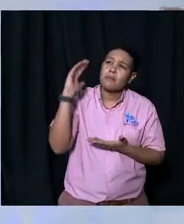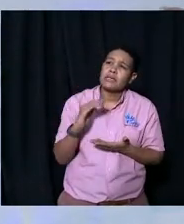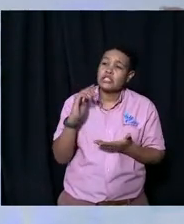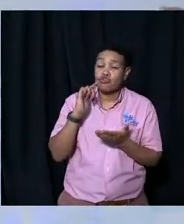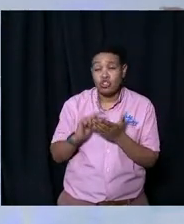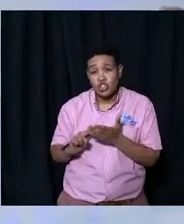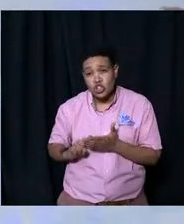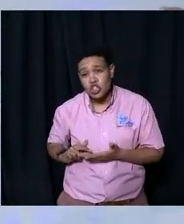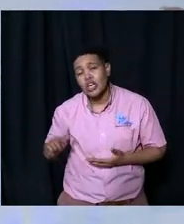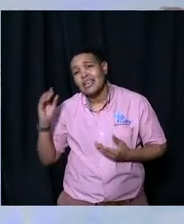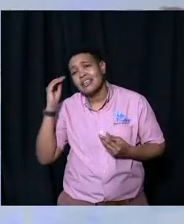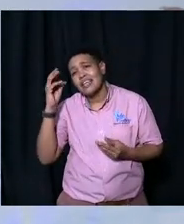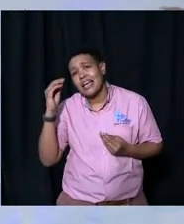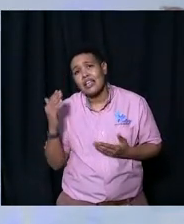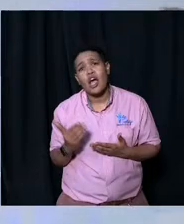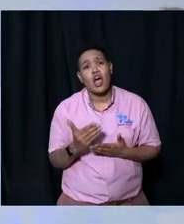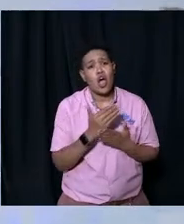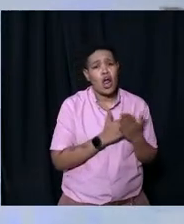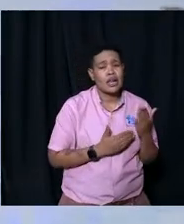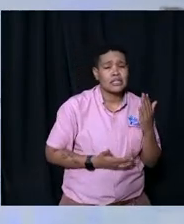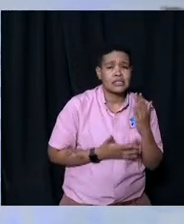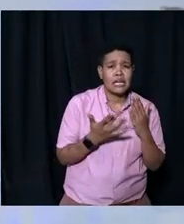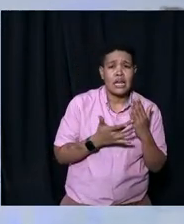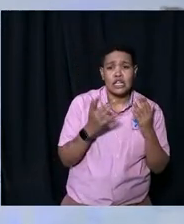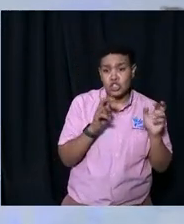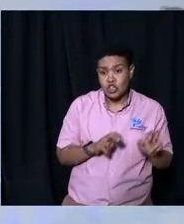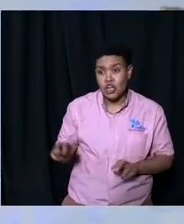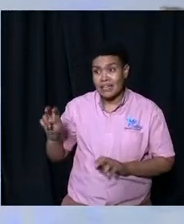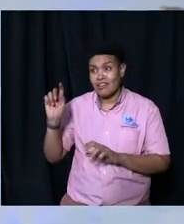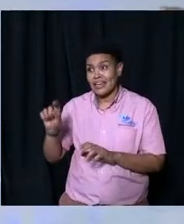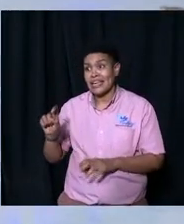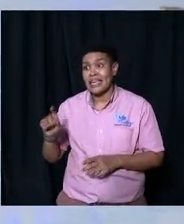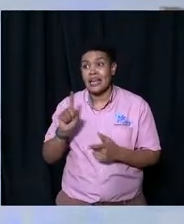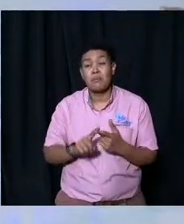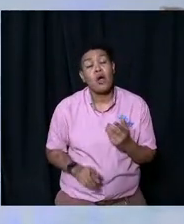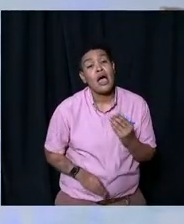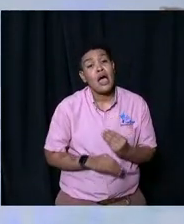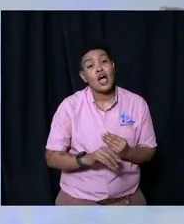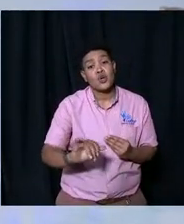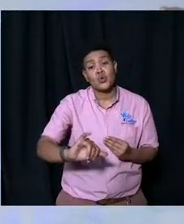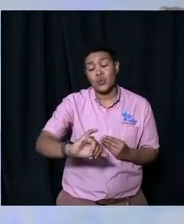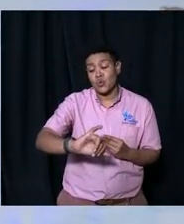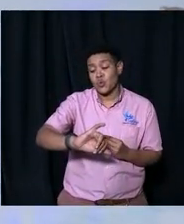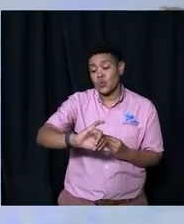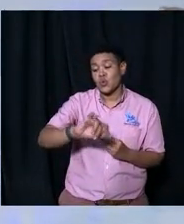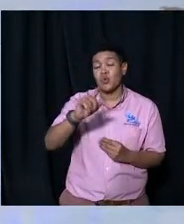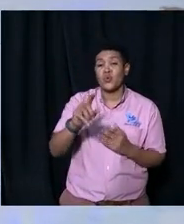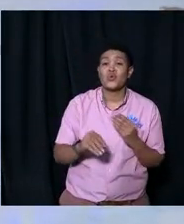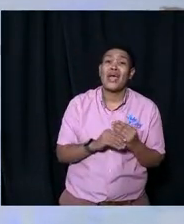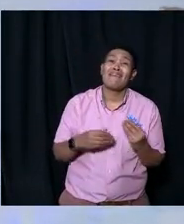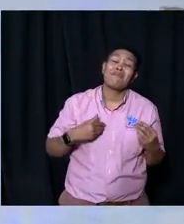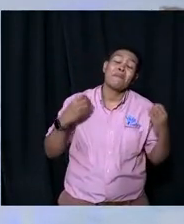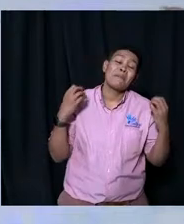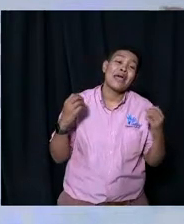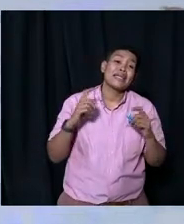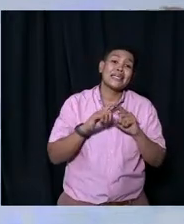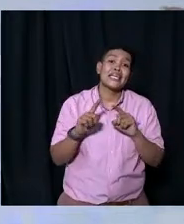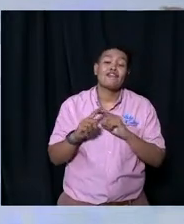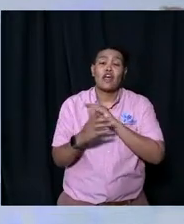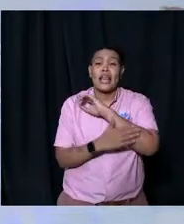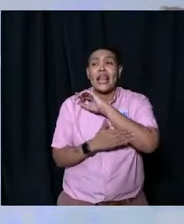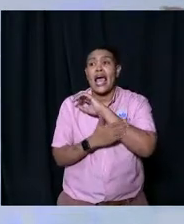research, data collection, technology transfer needs. And also, there have been a number of different